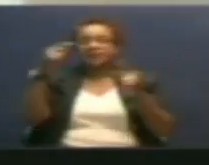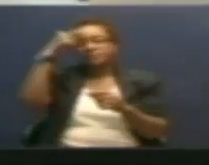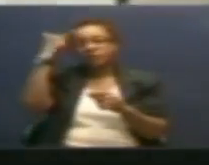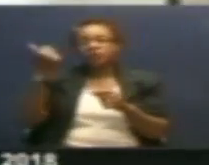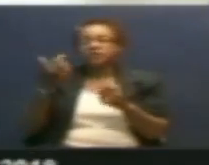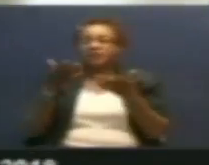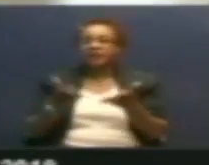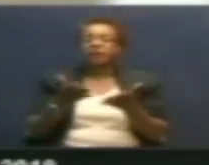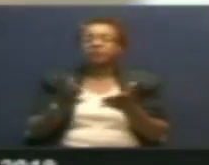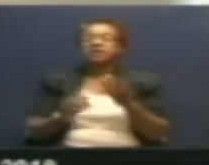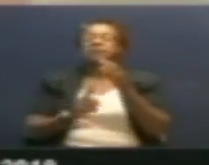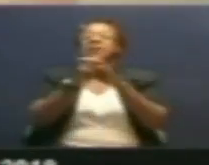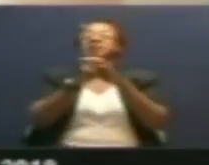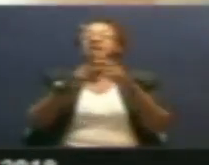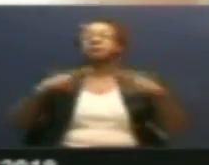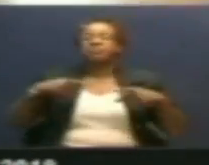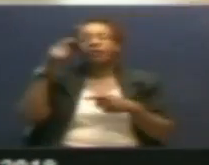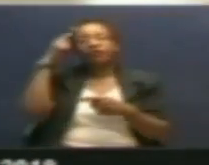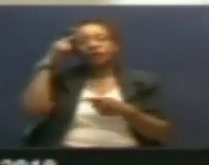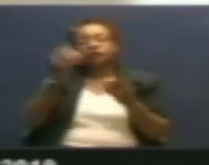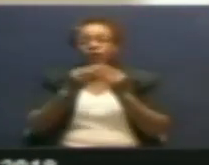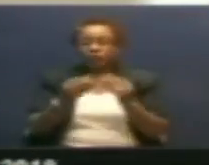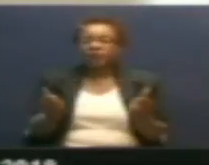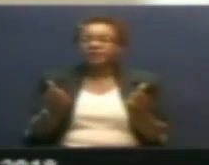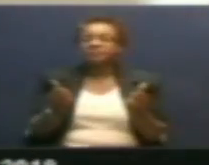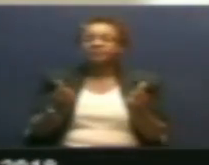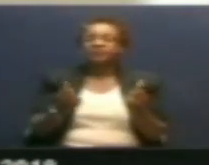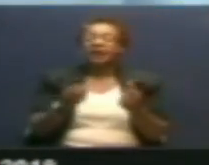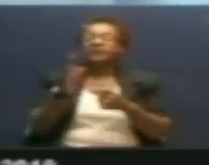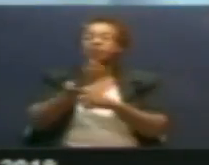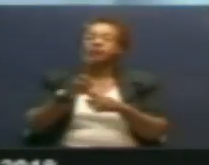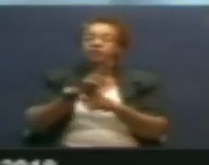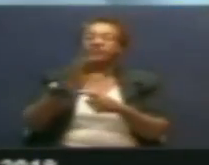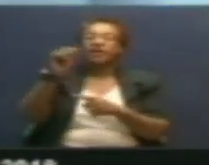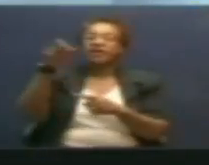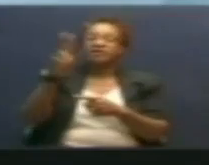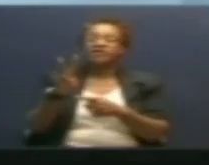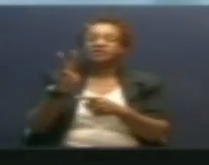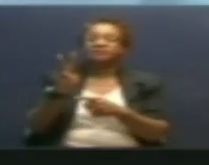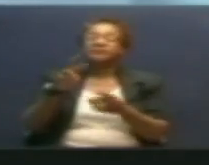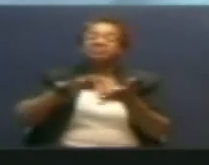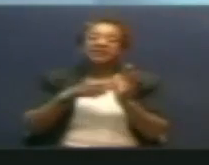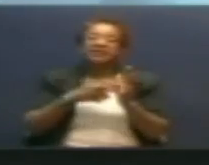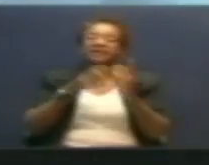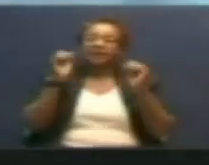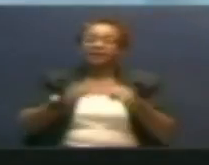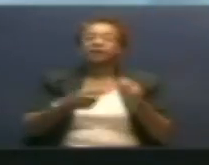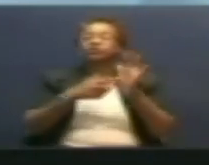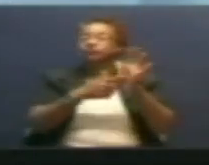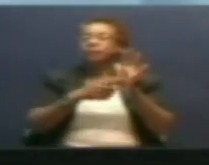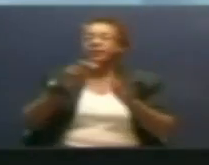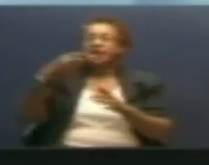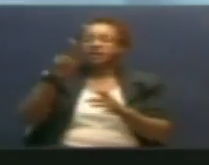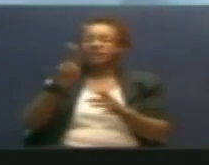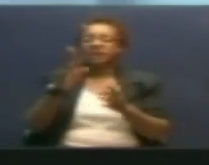previously reemerged in people thought to have been cured, and the use of antiretroviral drugs means the researchers cannot be sure the HIV